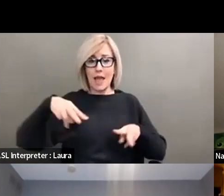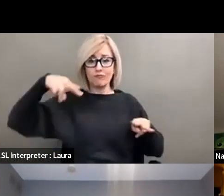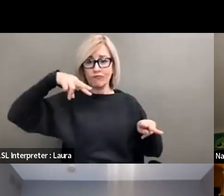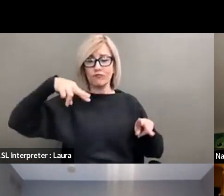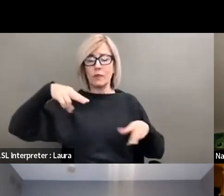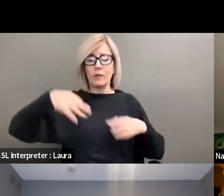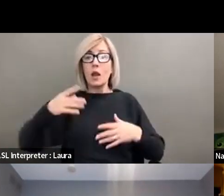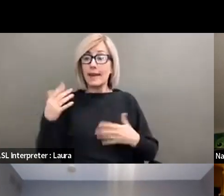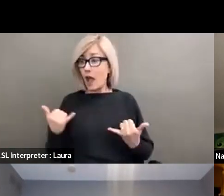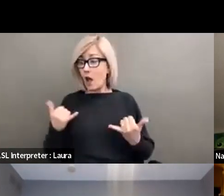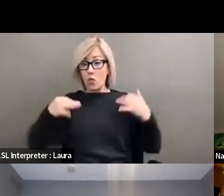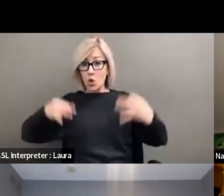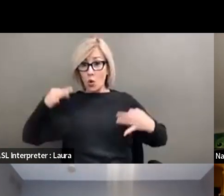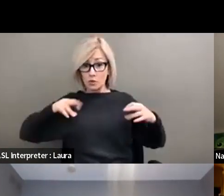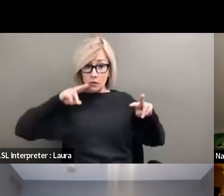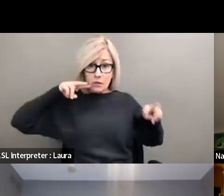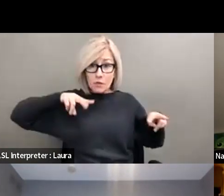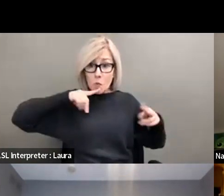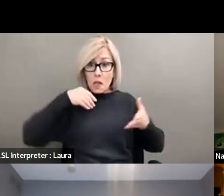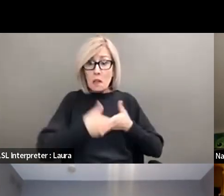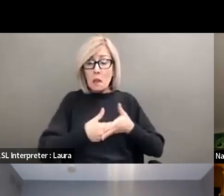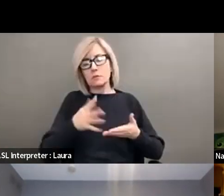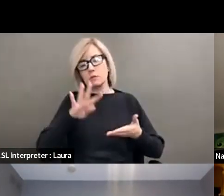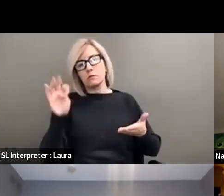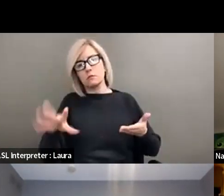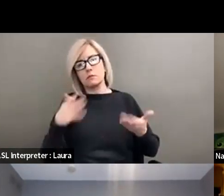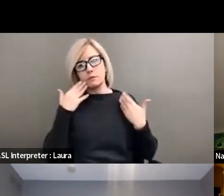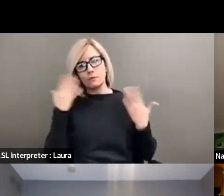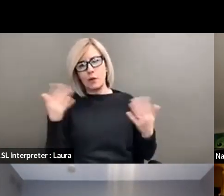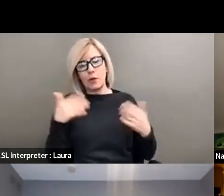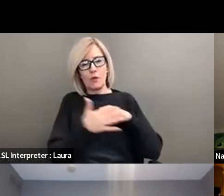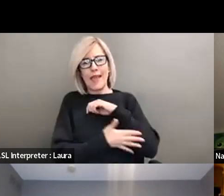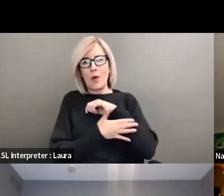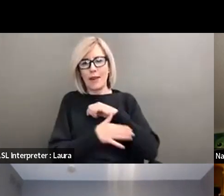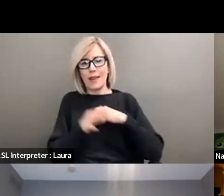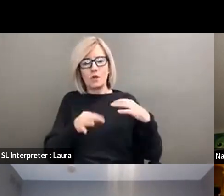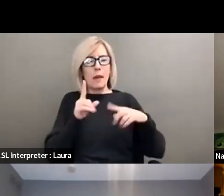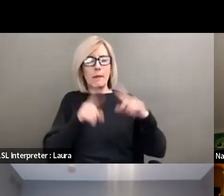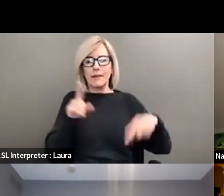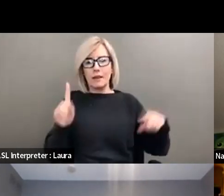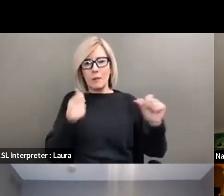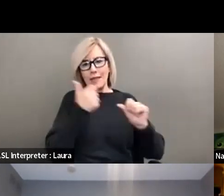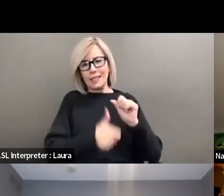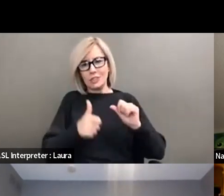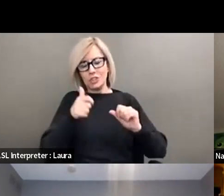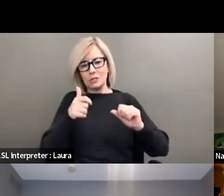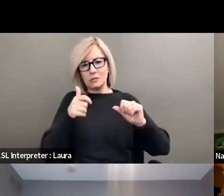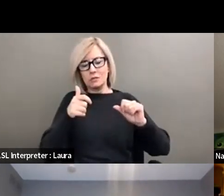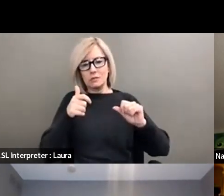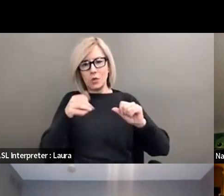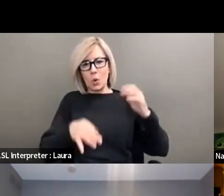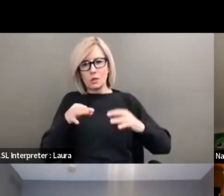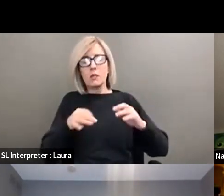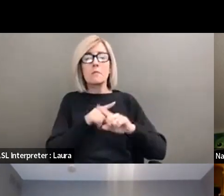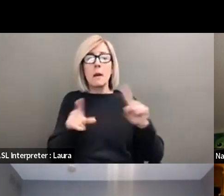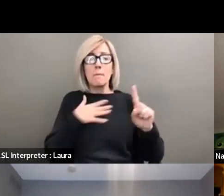at those really close, I don't know. If county courts are, it may vary from county to county. But my point with that